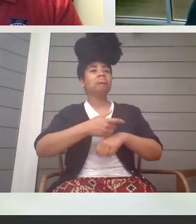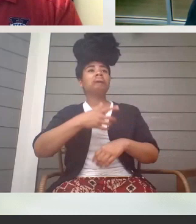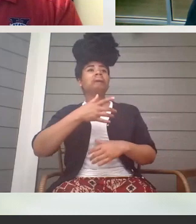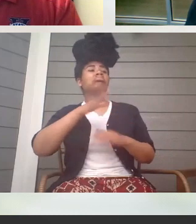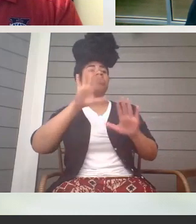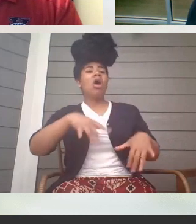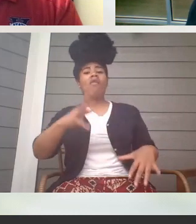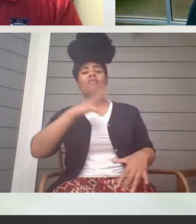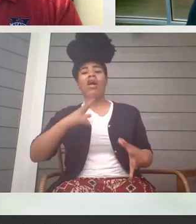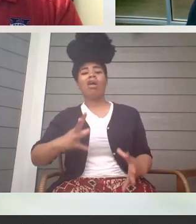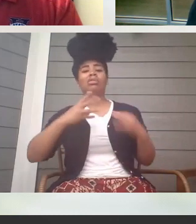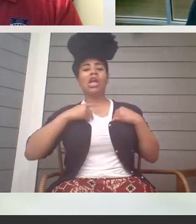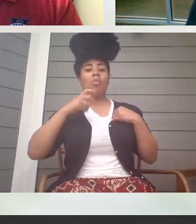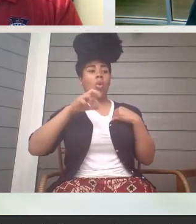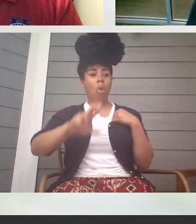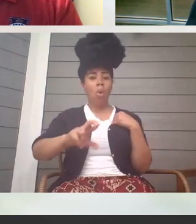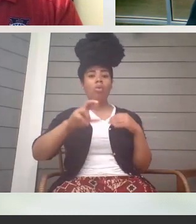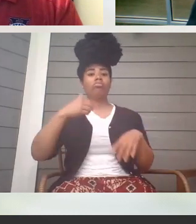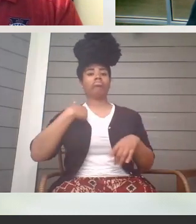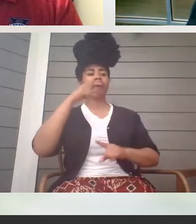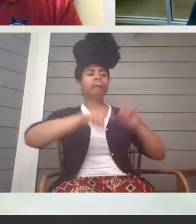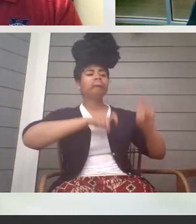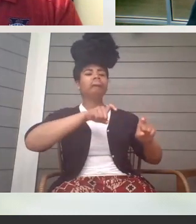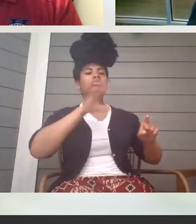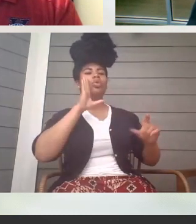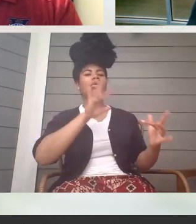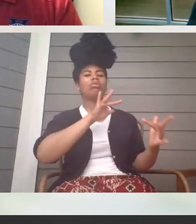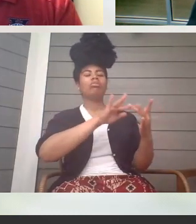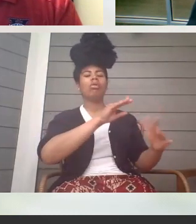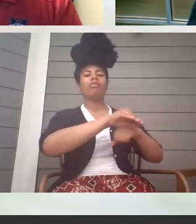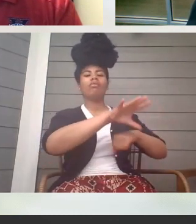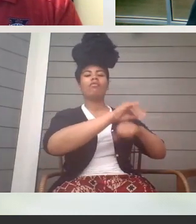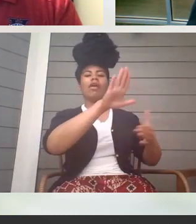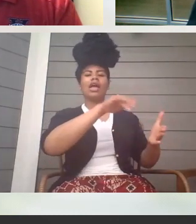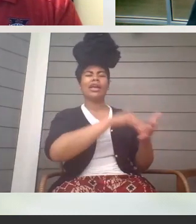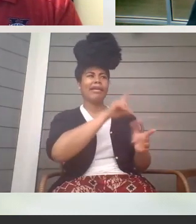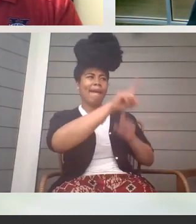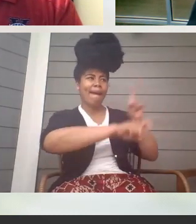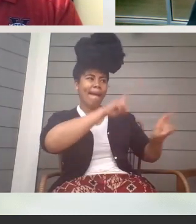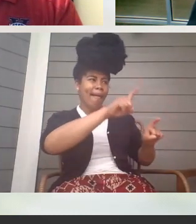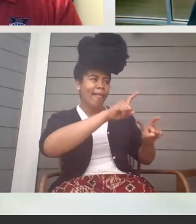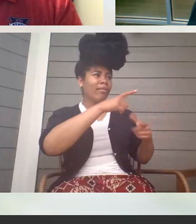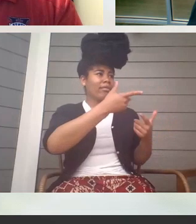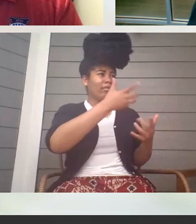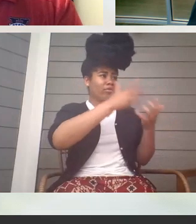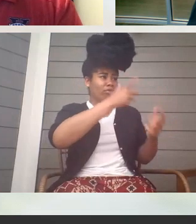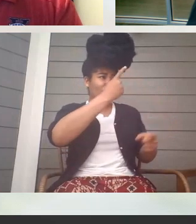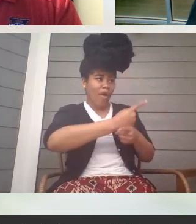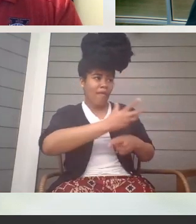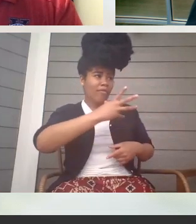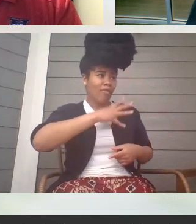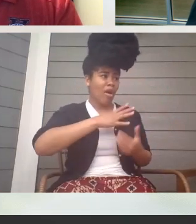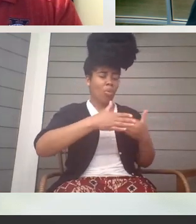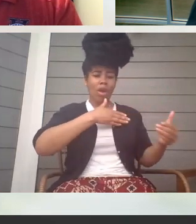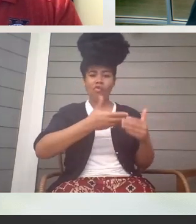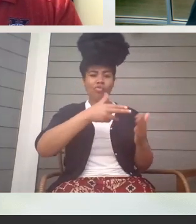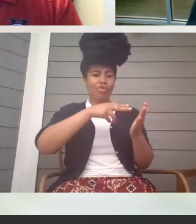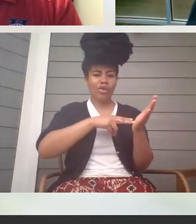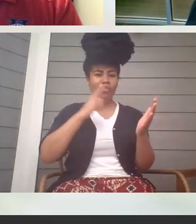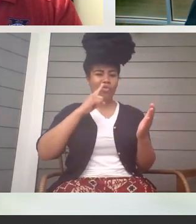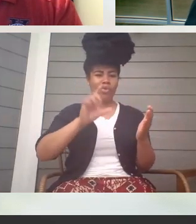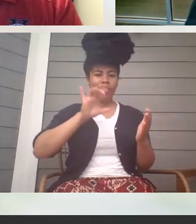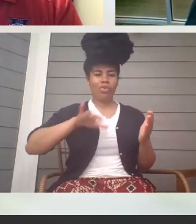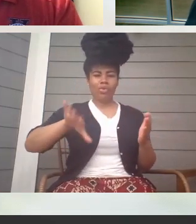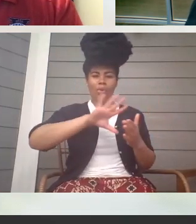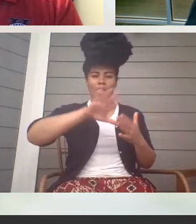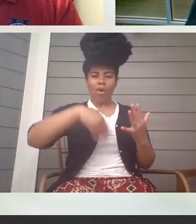reach out to your advising center to ask those questions to verify anything that we have registered you for those